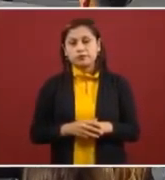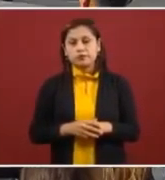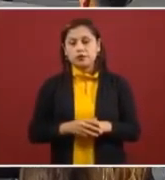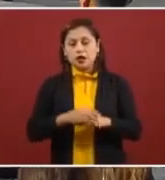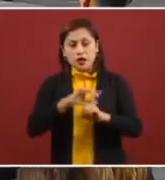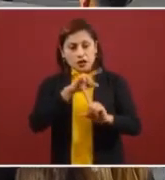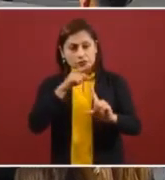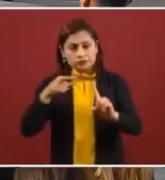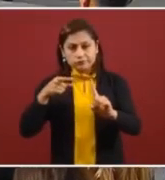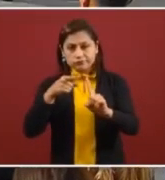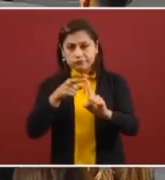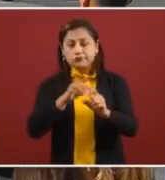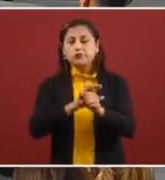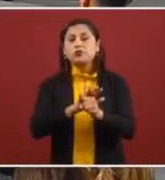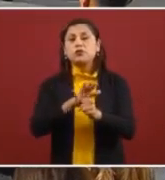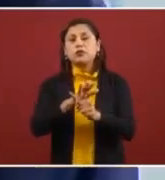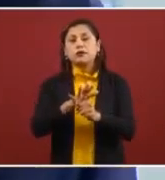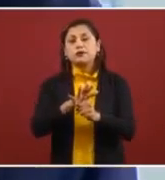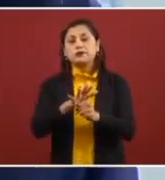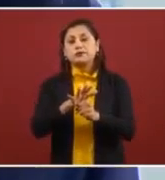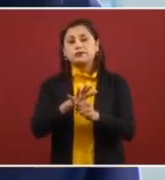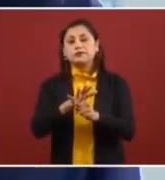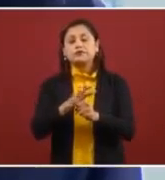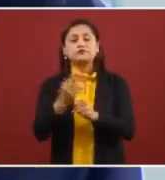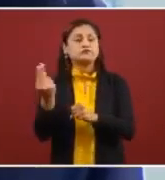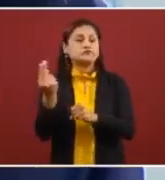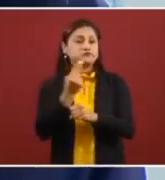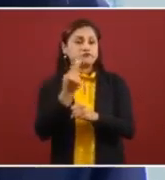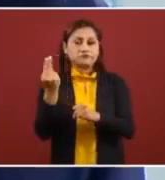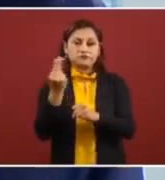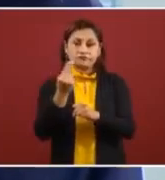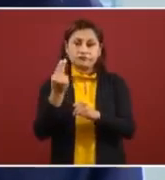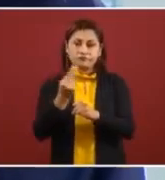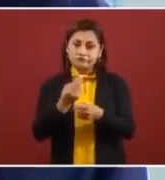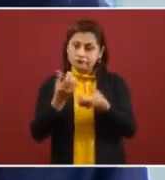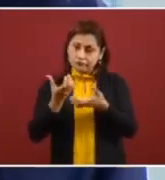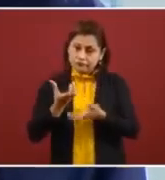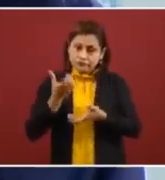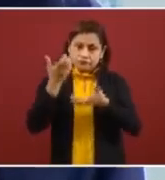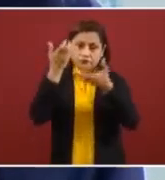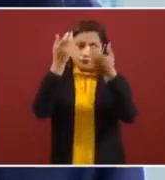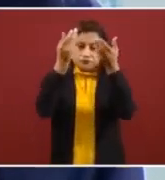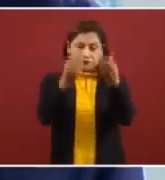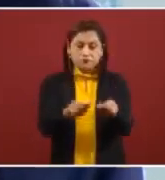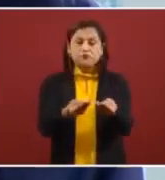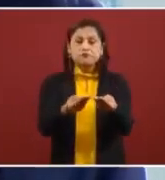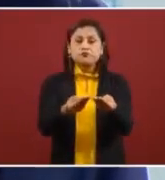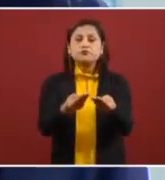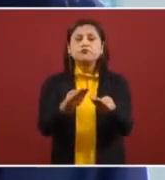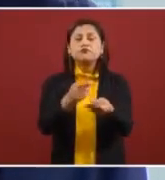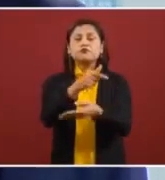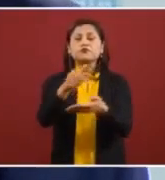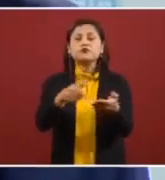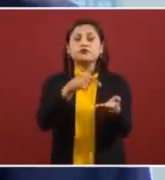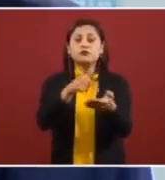The primary principal objective is to make sure that the